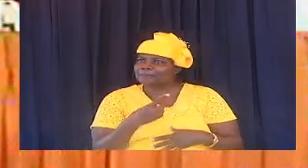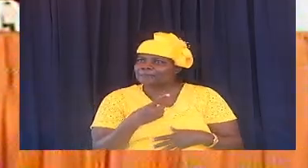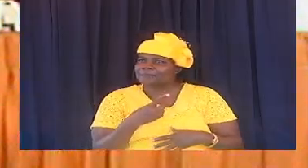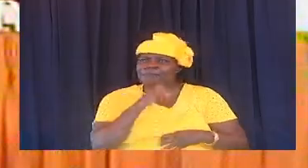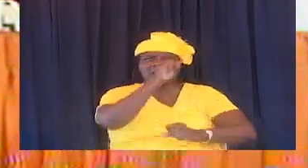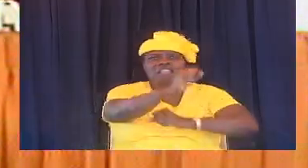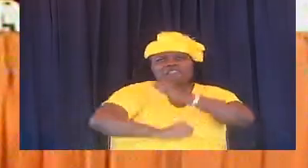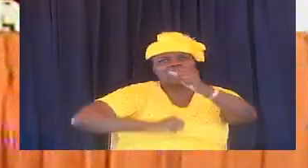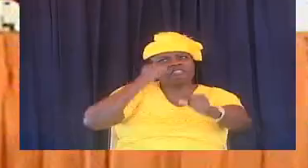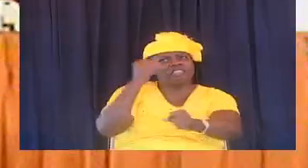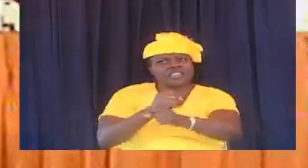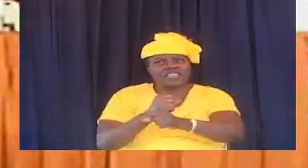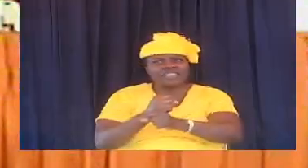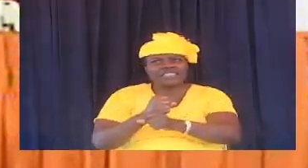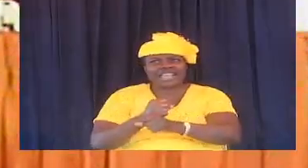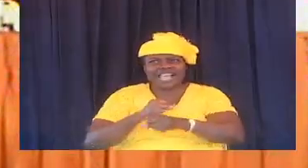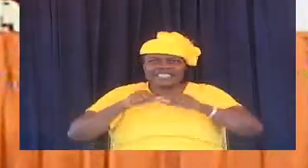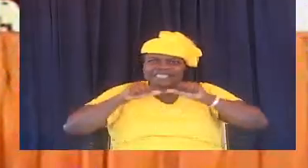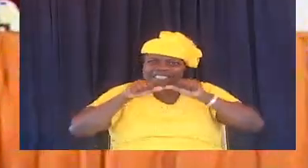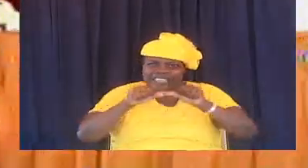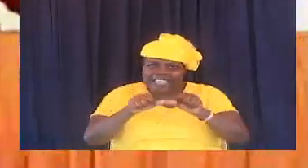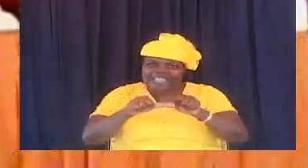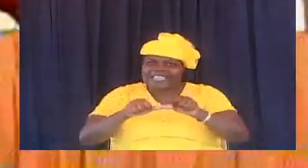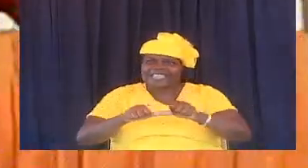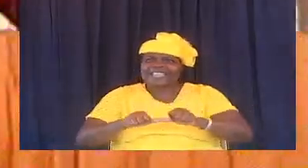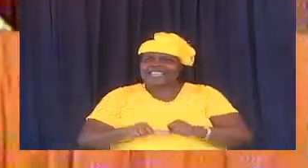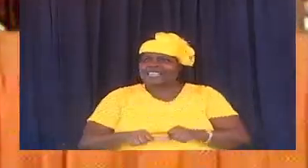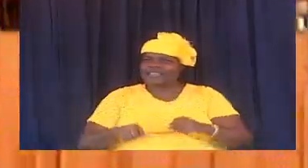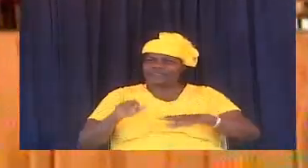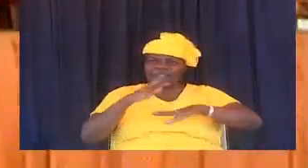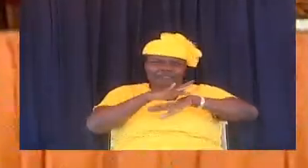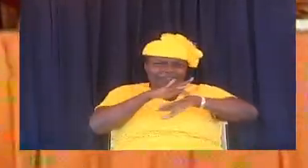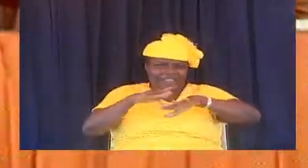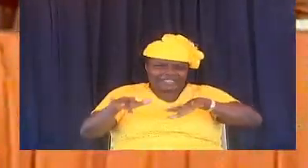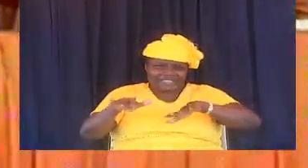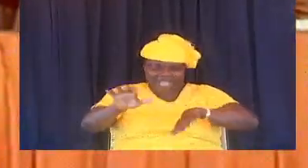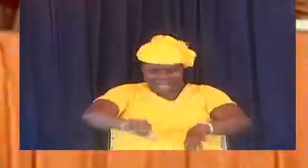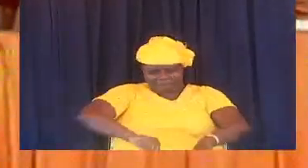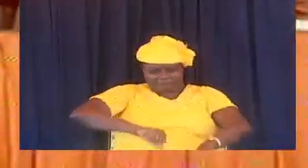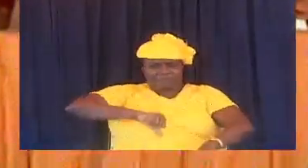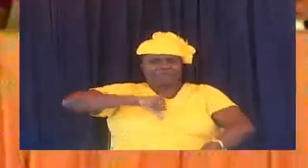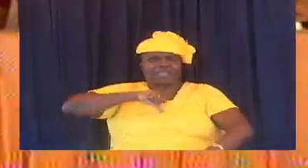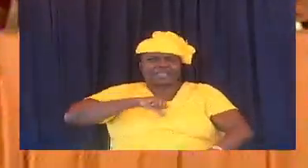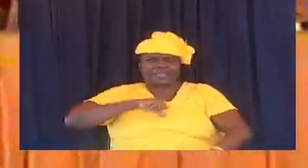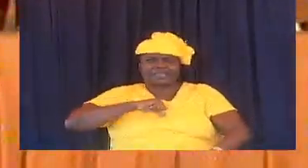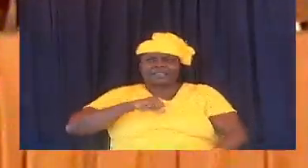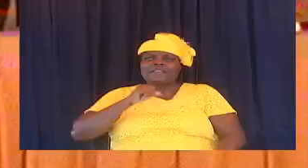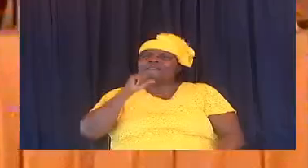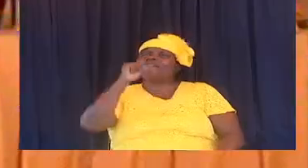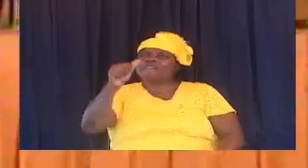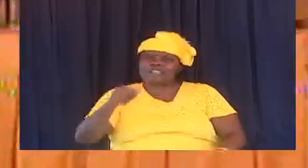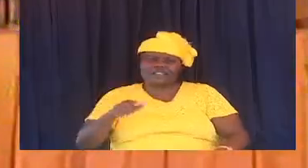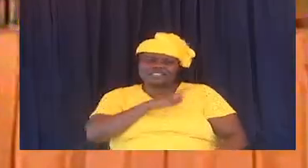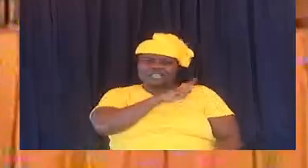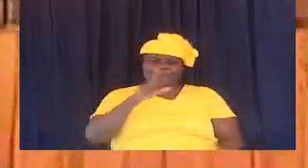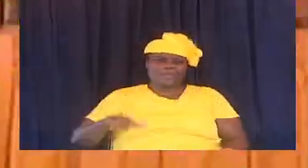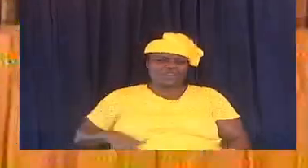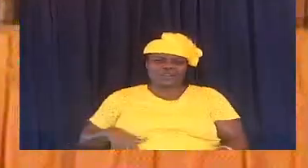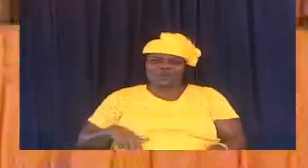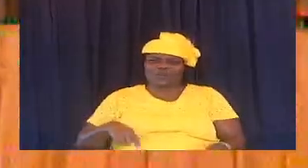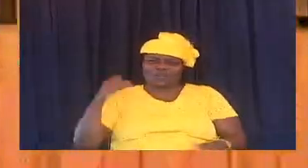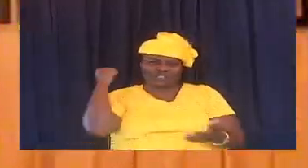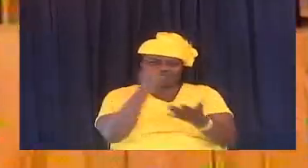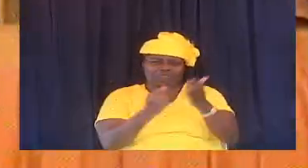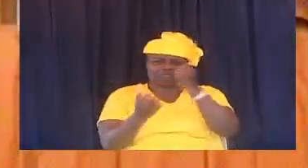years I spent in vanity and pride, hearing not my Lord was crucified,